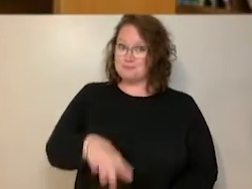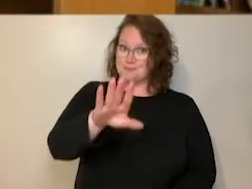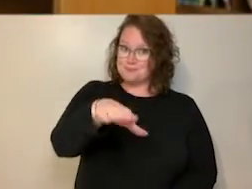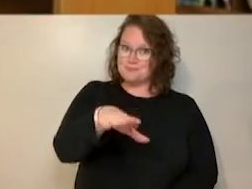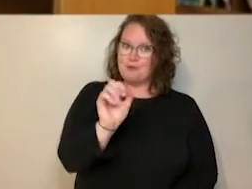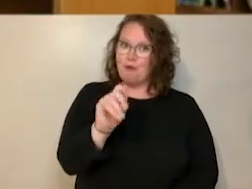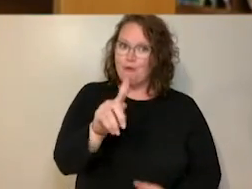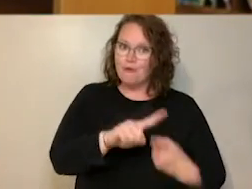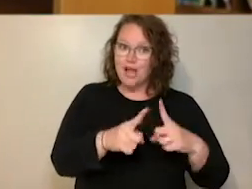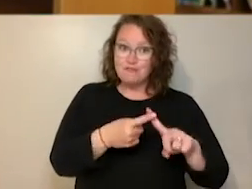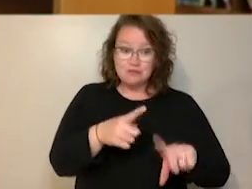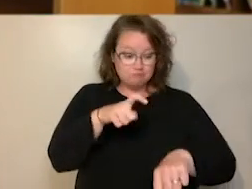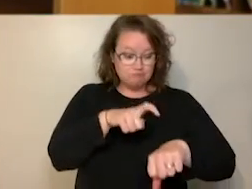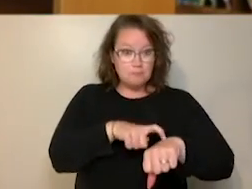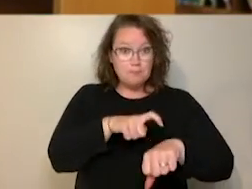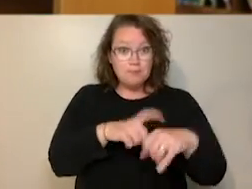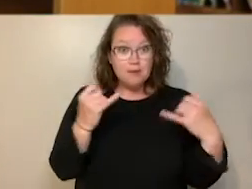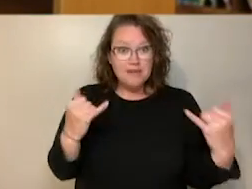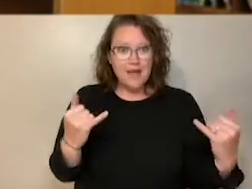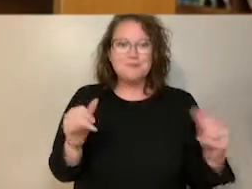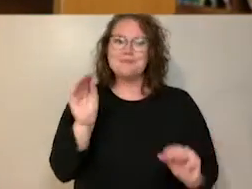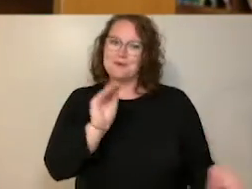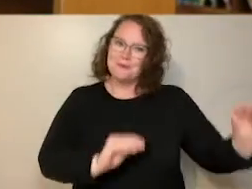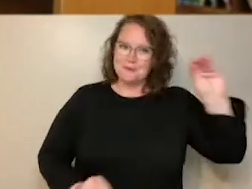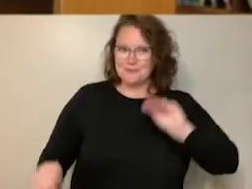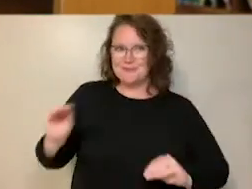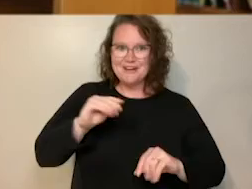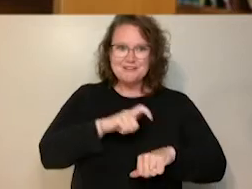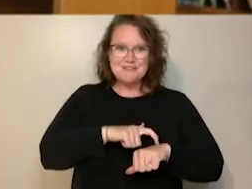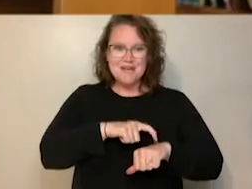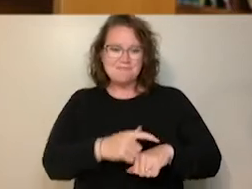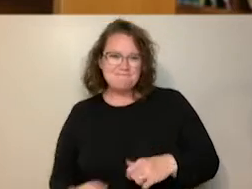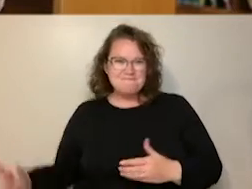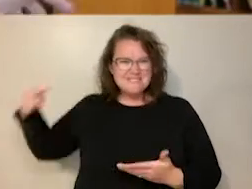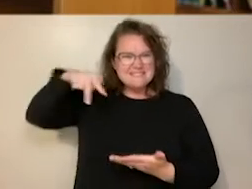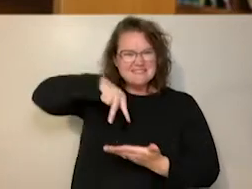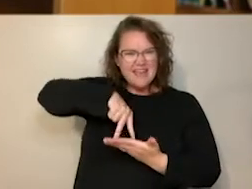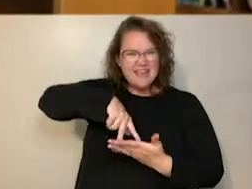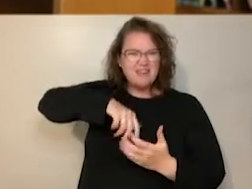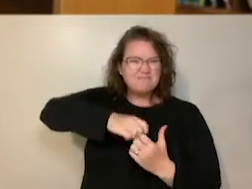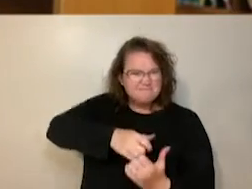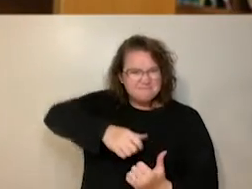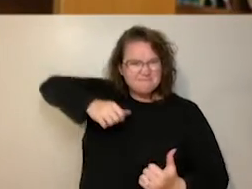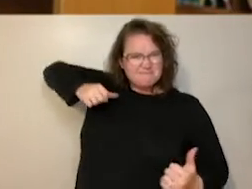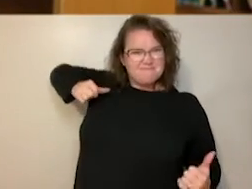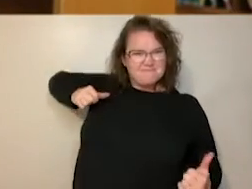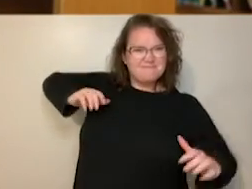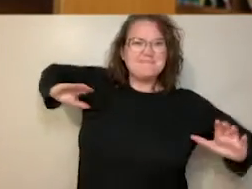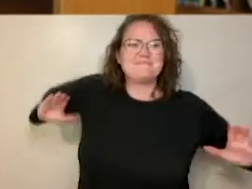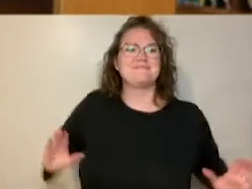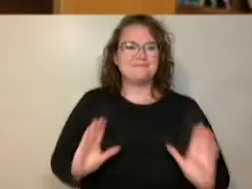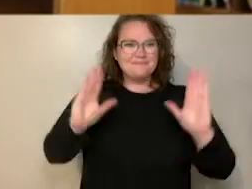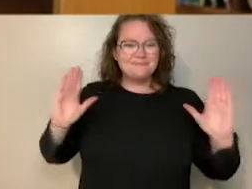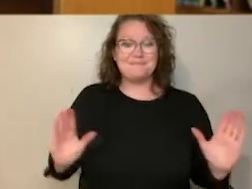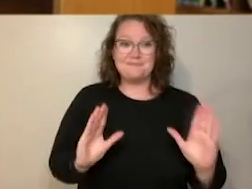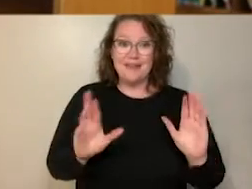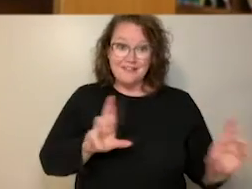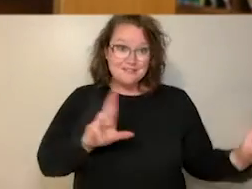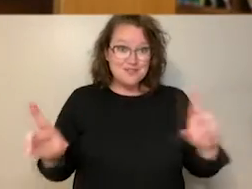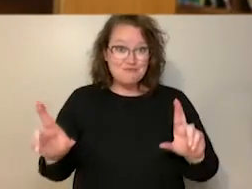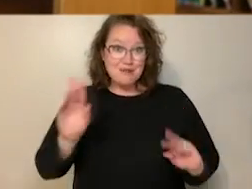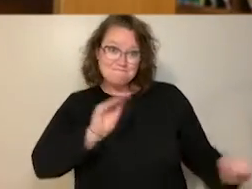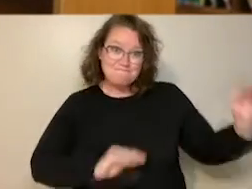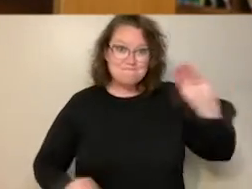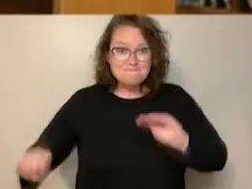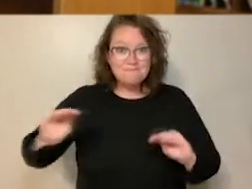Okay, friends, what time is it? It's wiggle time. Stand up, stretch out those muscles, get them going. Let's get